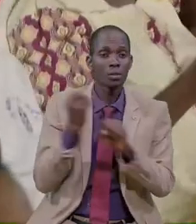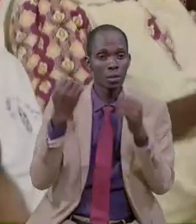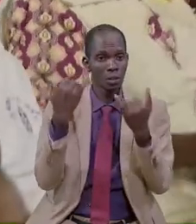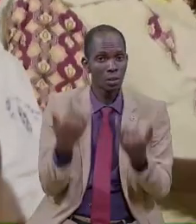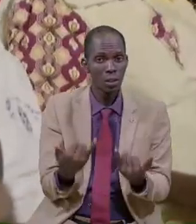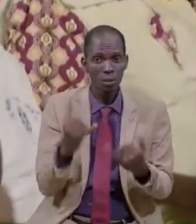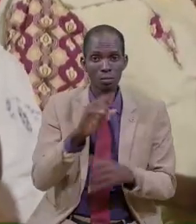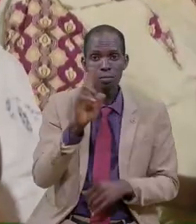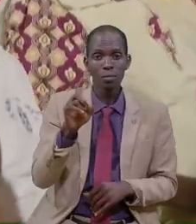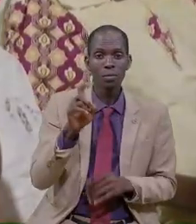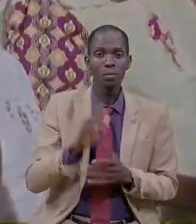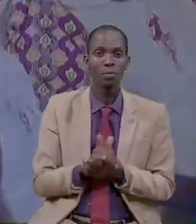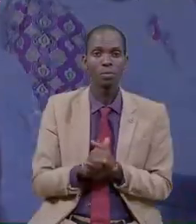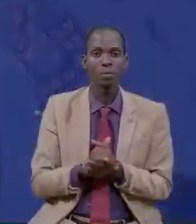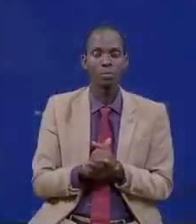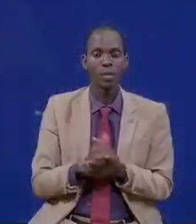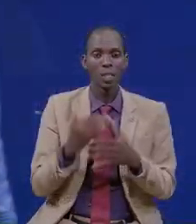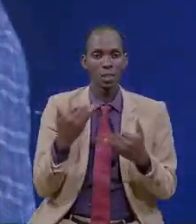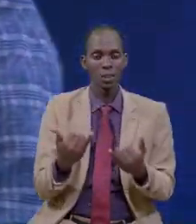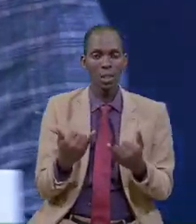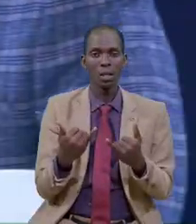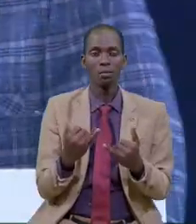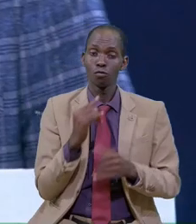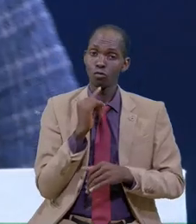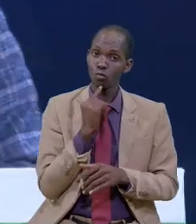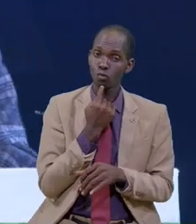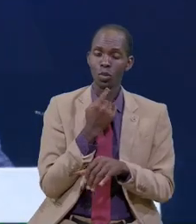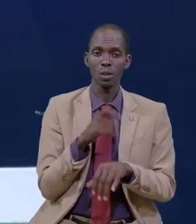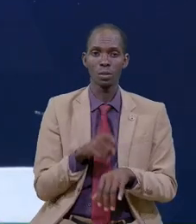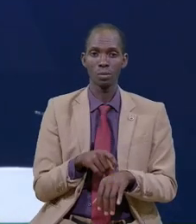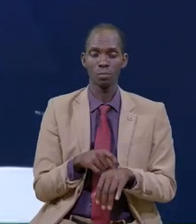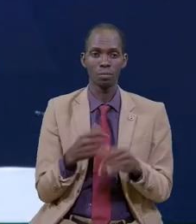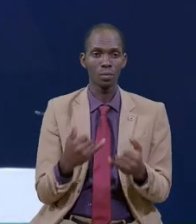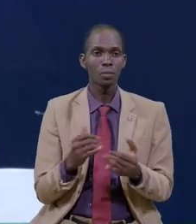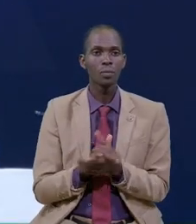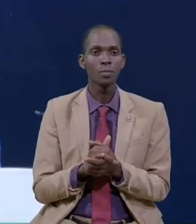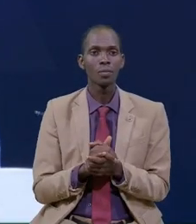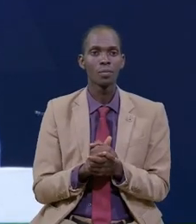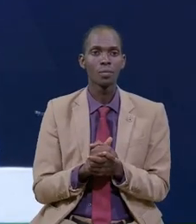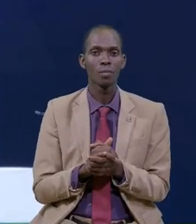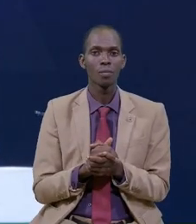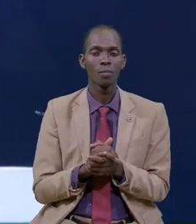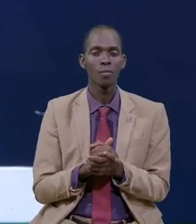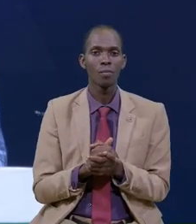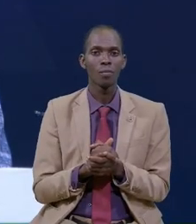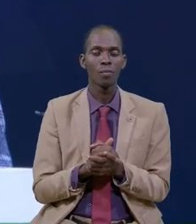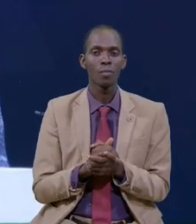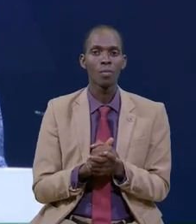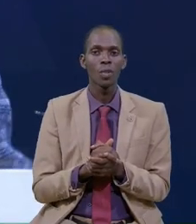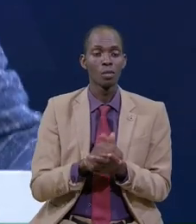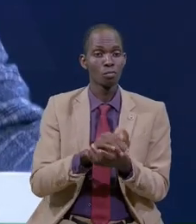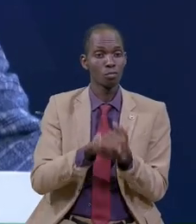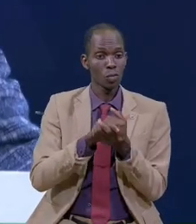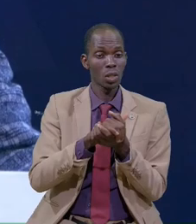maintenant? Heads bowed and eyes closed. La tête baissée, les yeux fermés. Congrats, salvation comes to you right